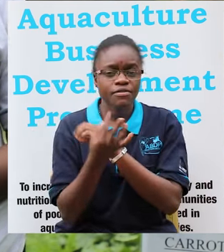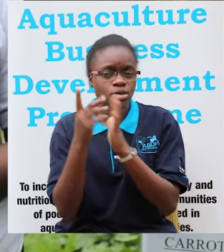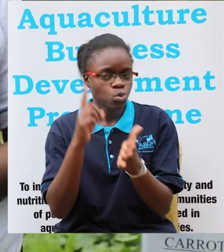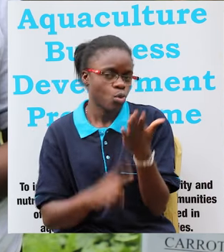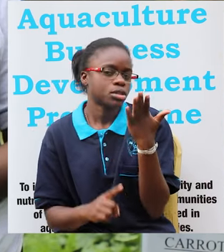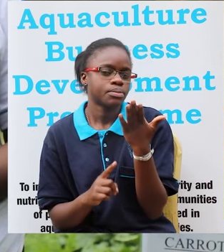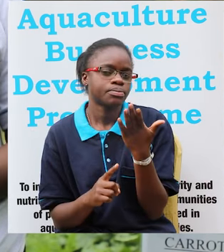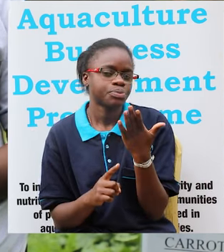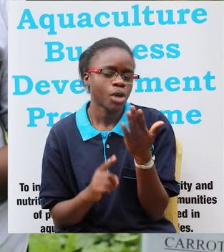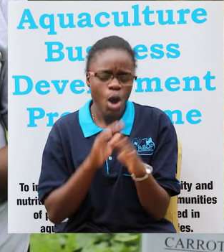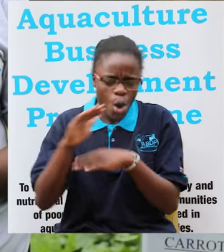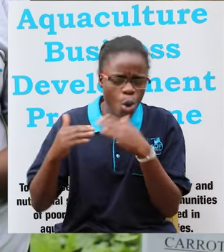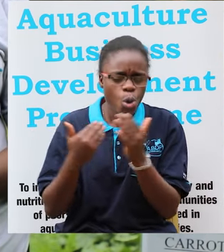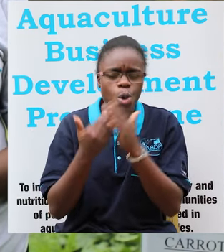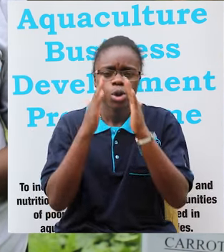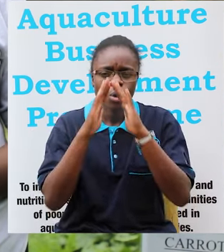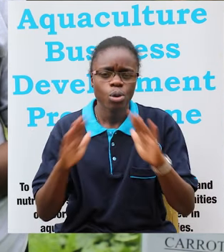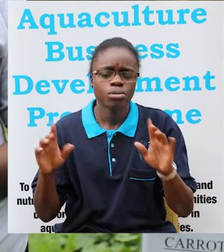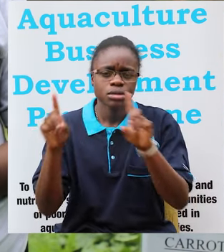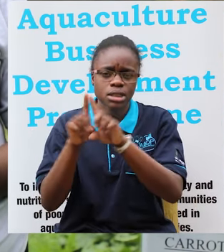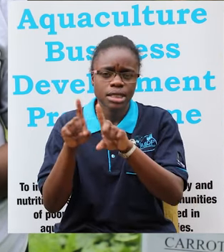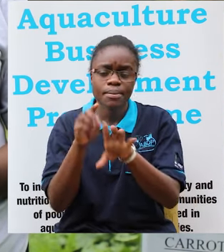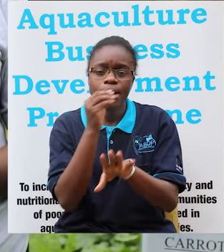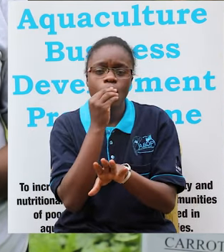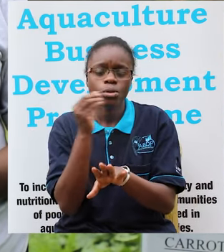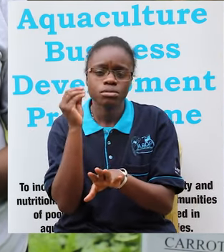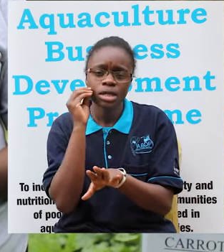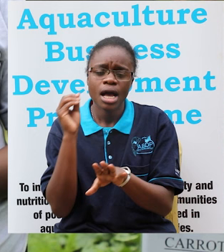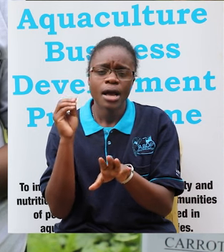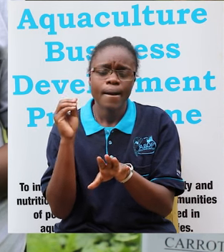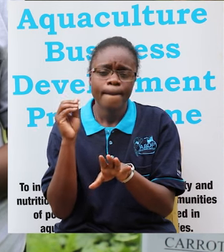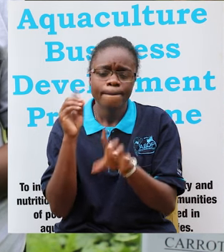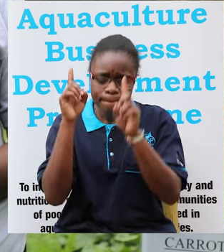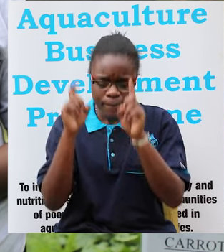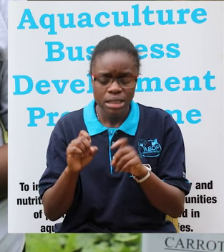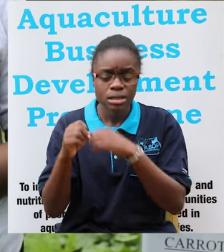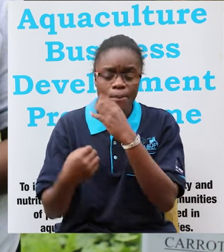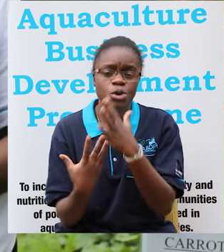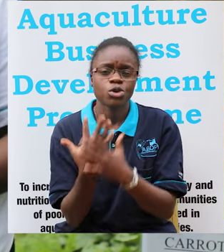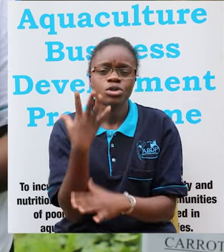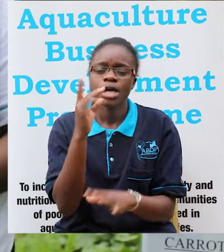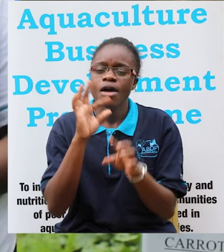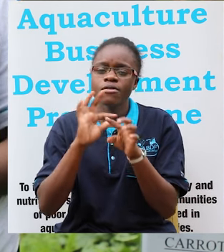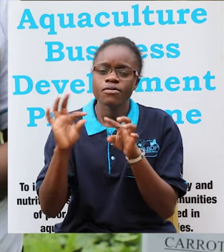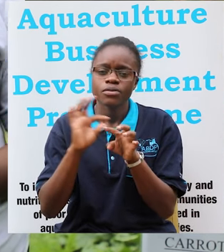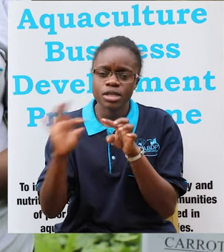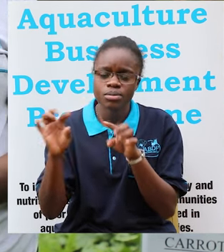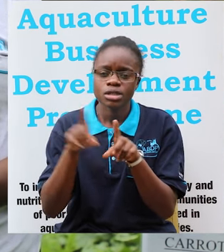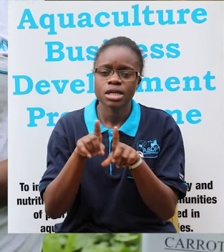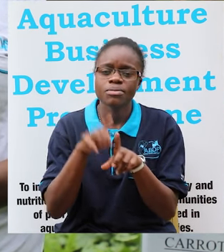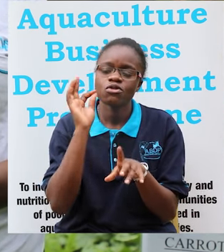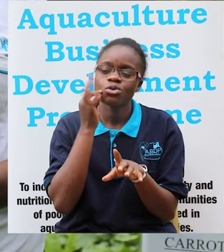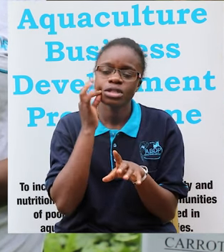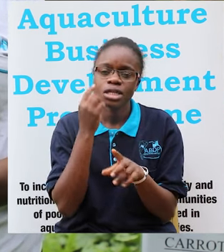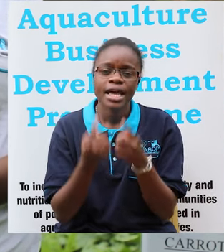encourage all the homesteads, all the households to produce fruits and vegetables in